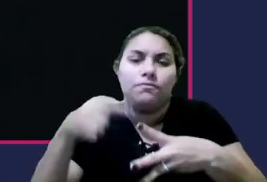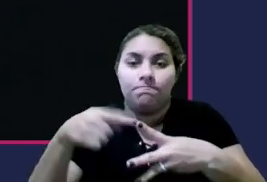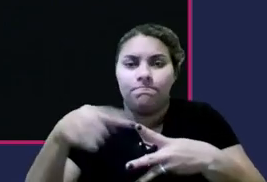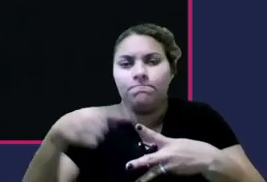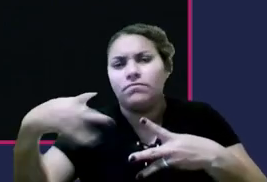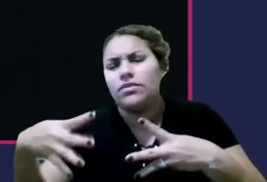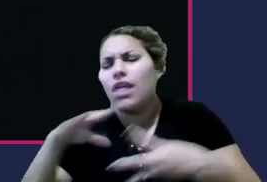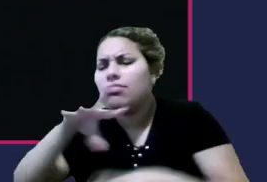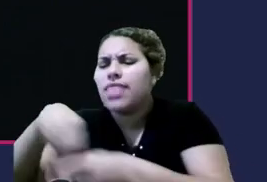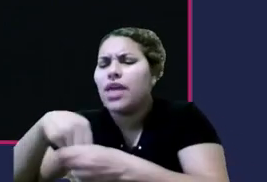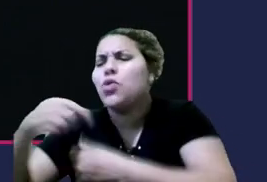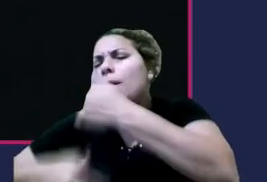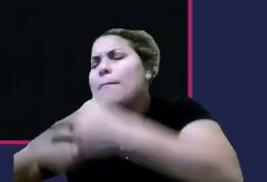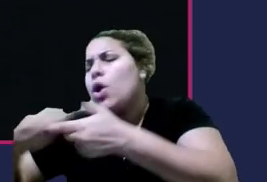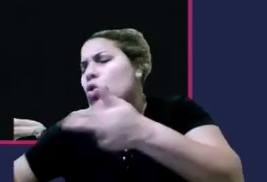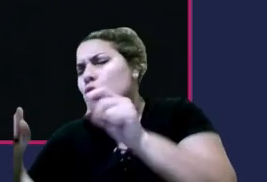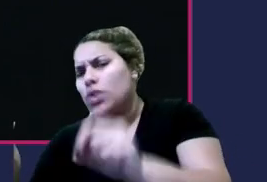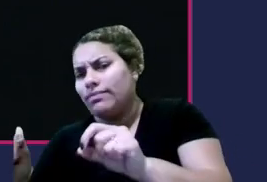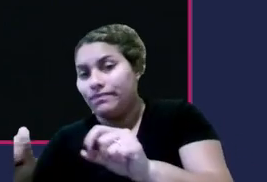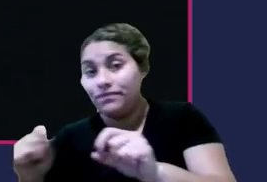represent GSK. GSK is a